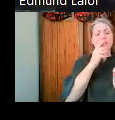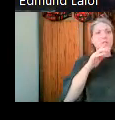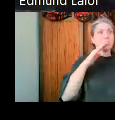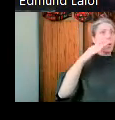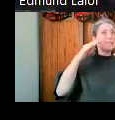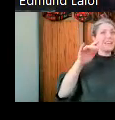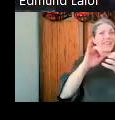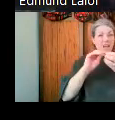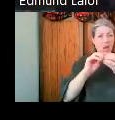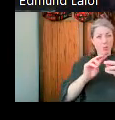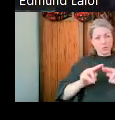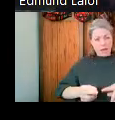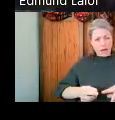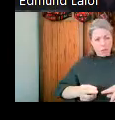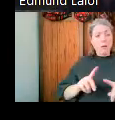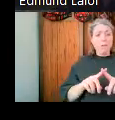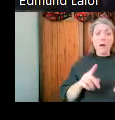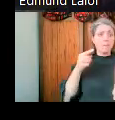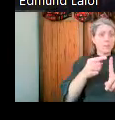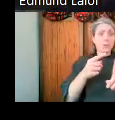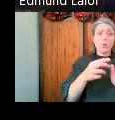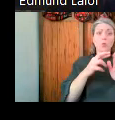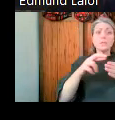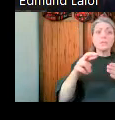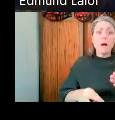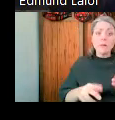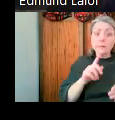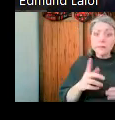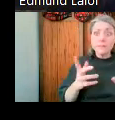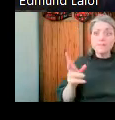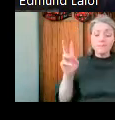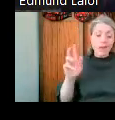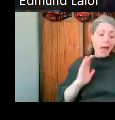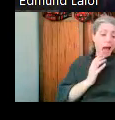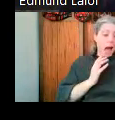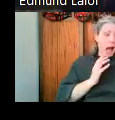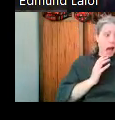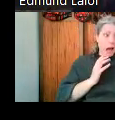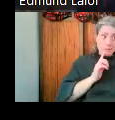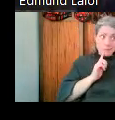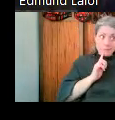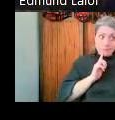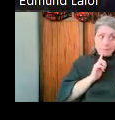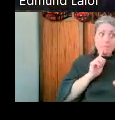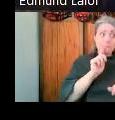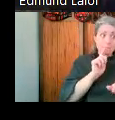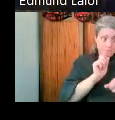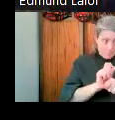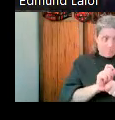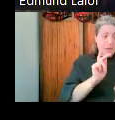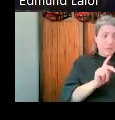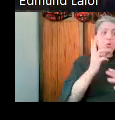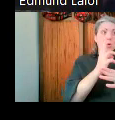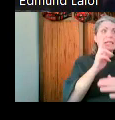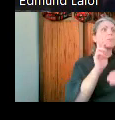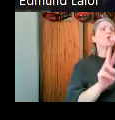makes sense. But the key result we were looking for was, are people using these predictions? Are people using the predictability of the